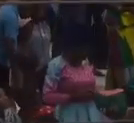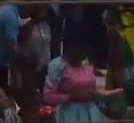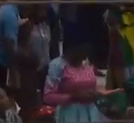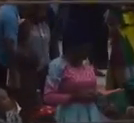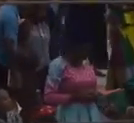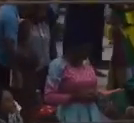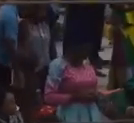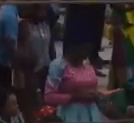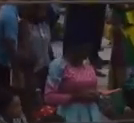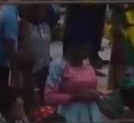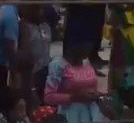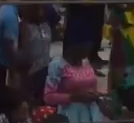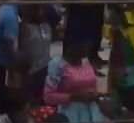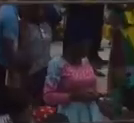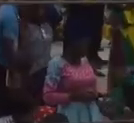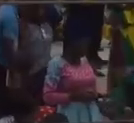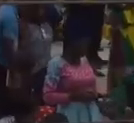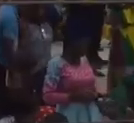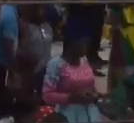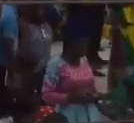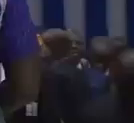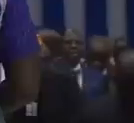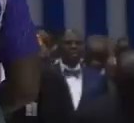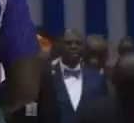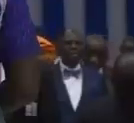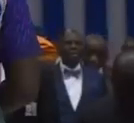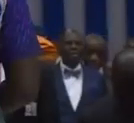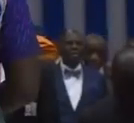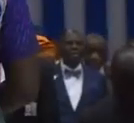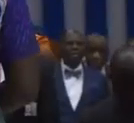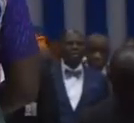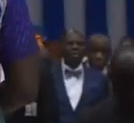Ni orukọ nla Jesu la gbadura.